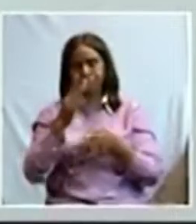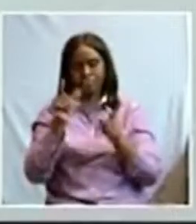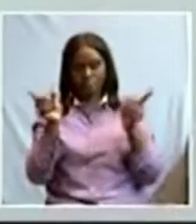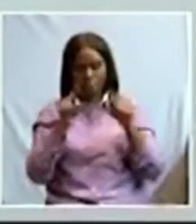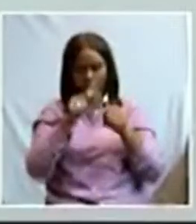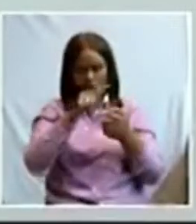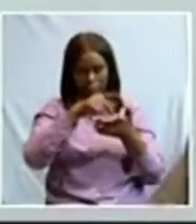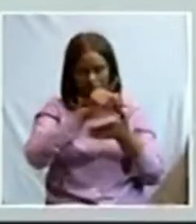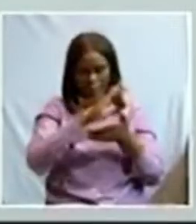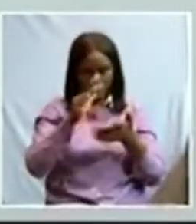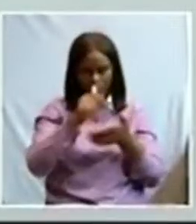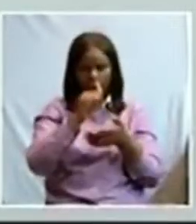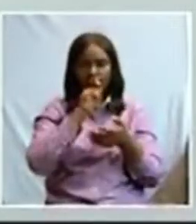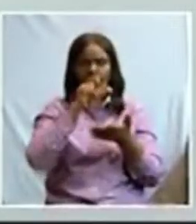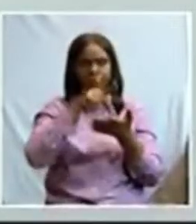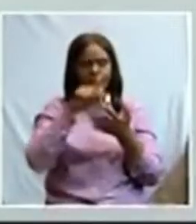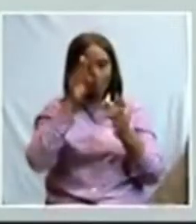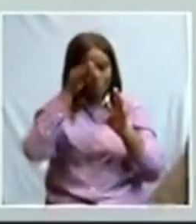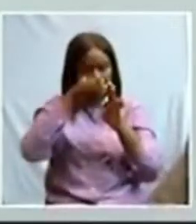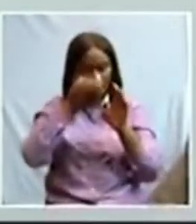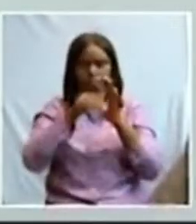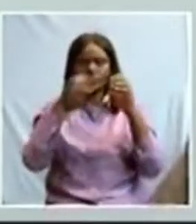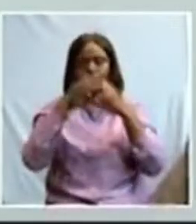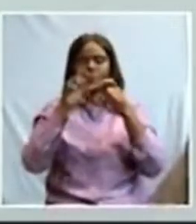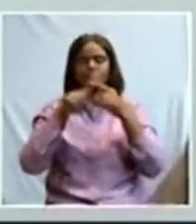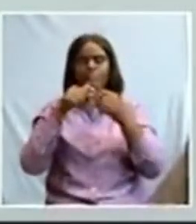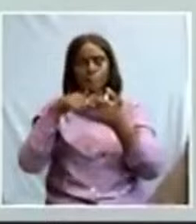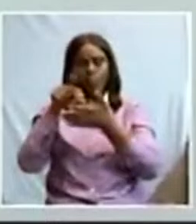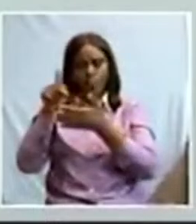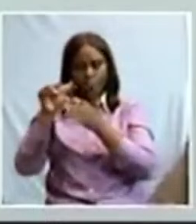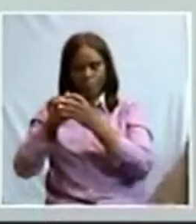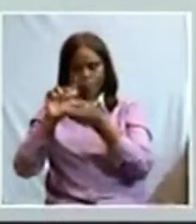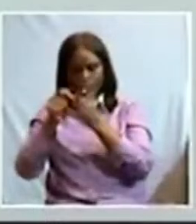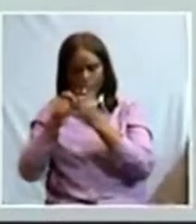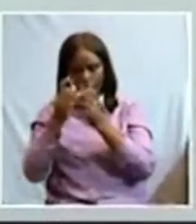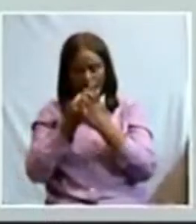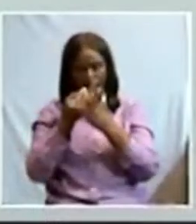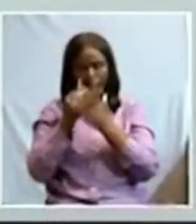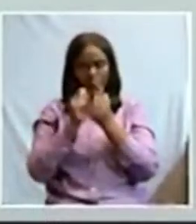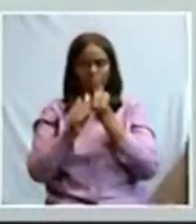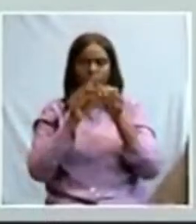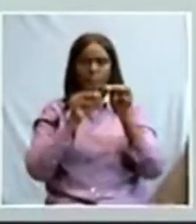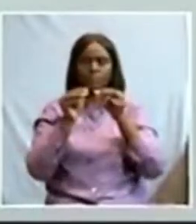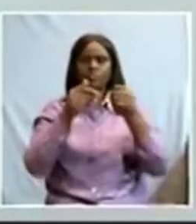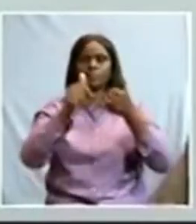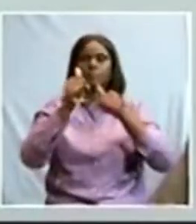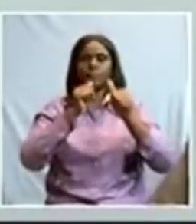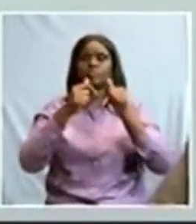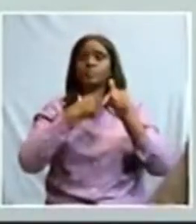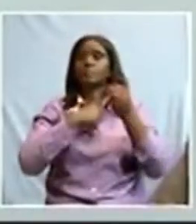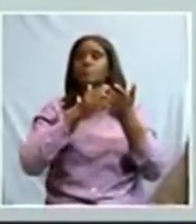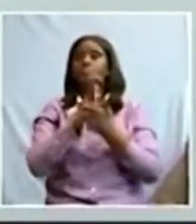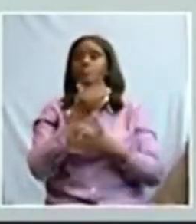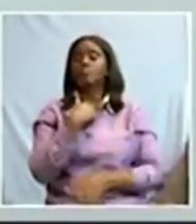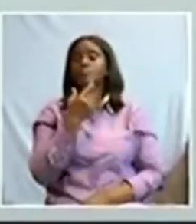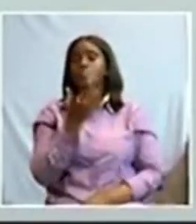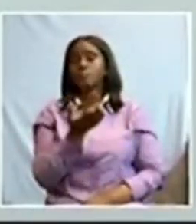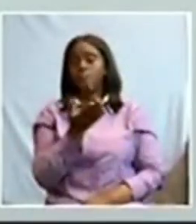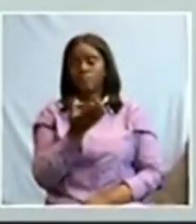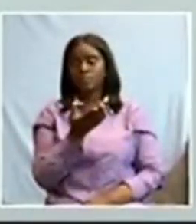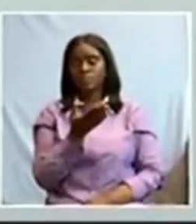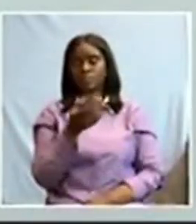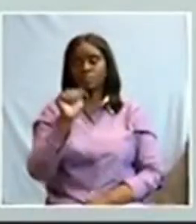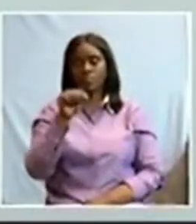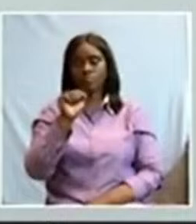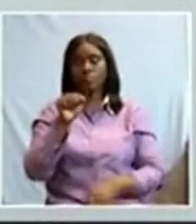when they are paying back, they are not paying into the bank, they are paying into the revolving fund that is managed by yourselves. Am I correct? Yes,